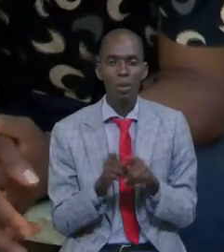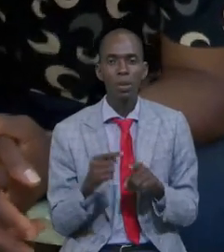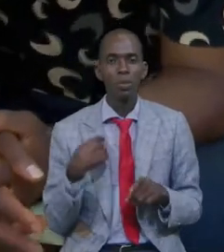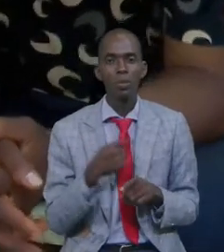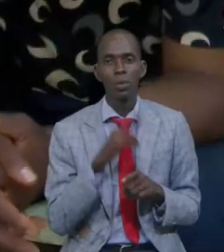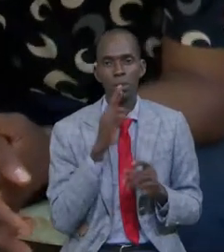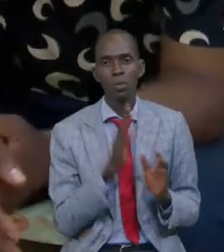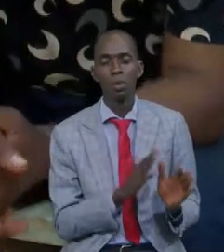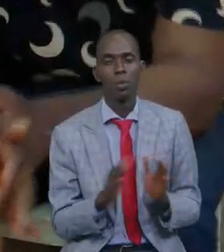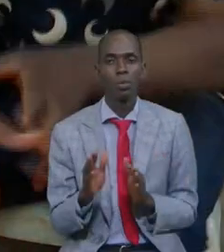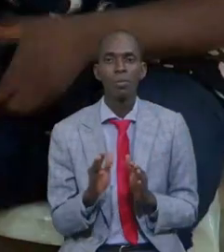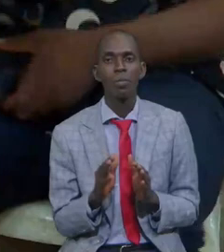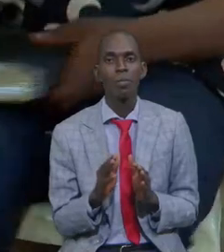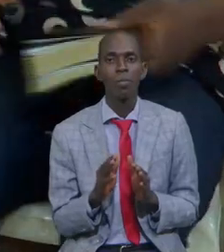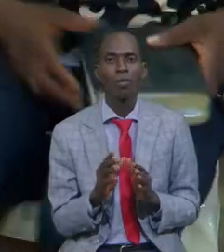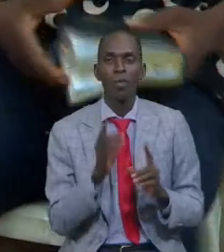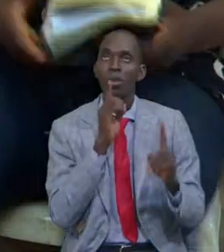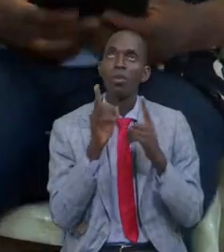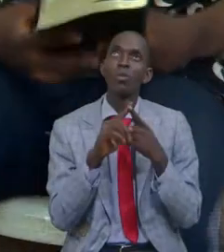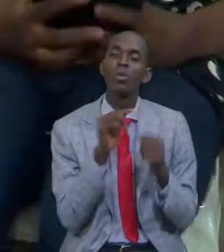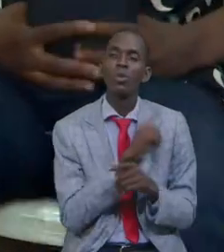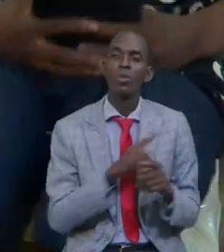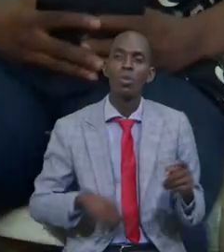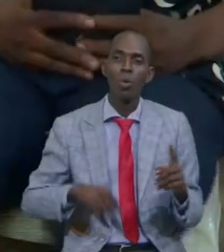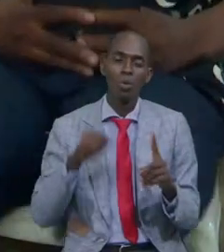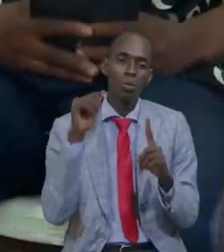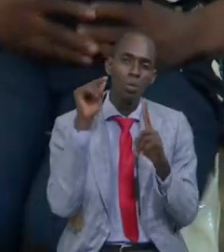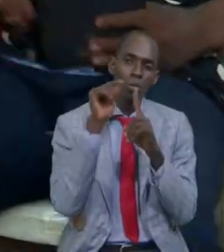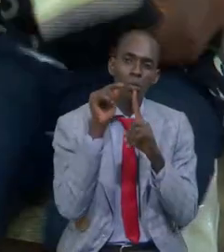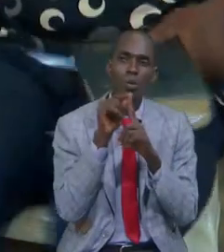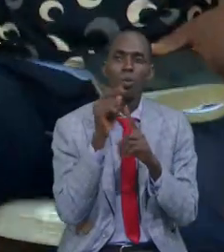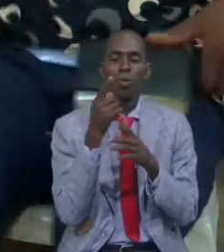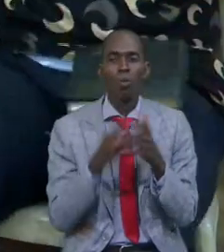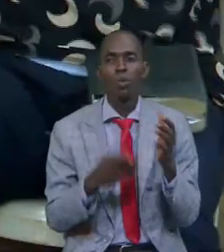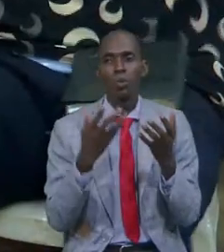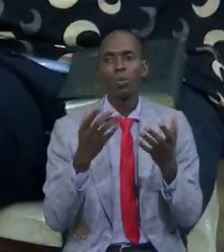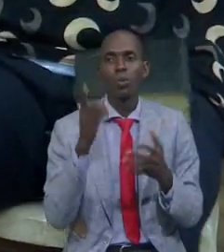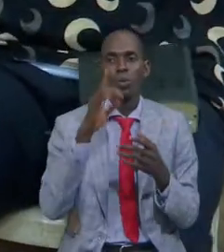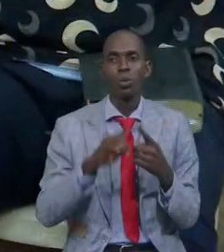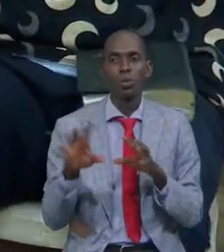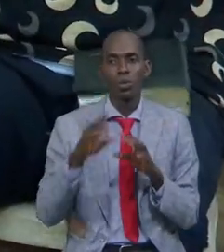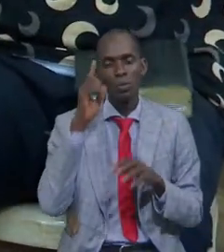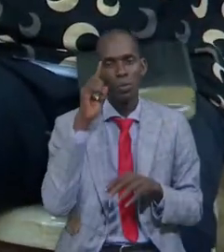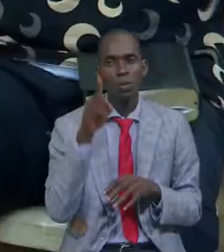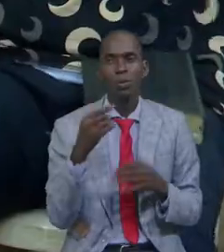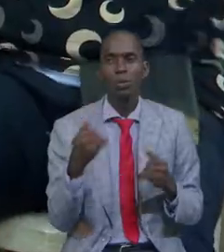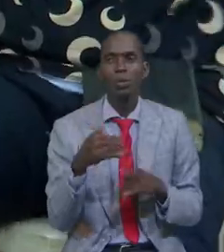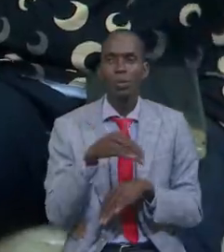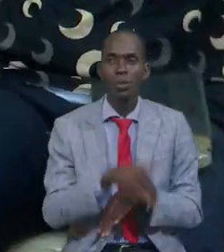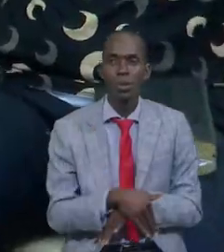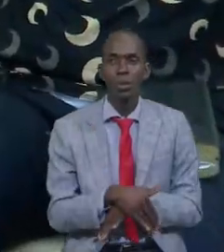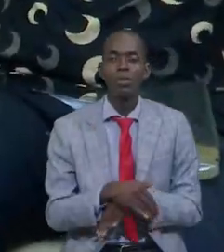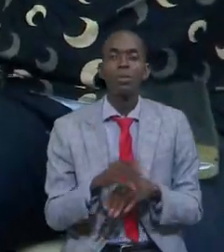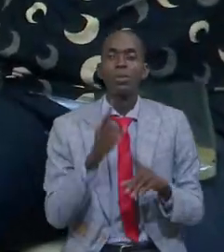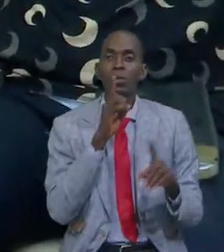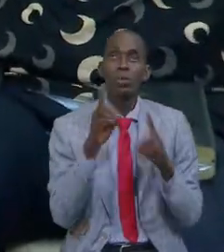Keep on praying. Tell the Lord exactly what you want him to do for you tonight. Tell the Lord what you